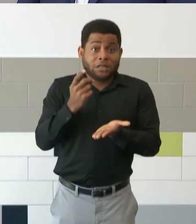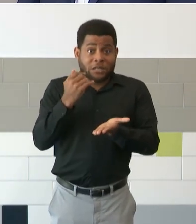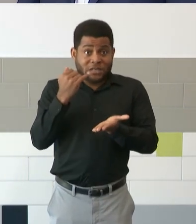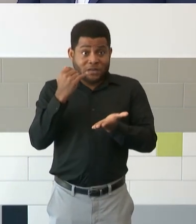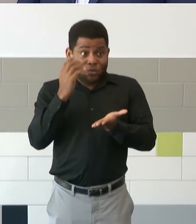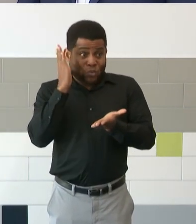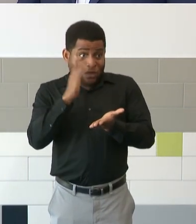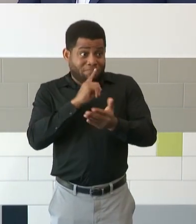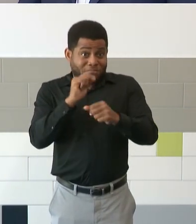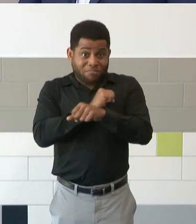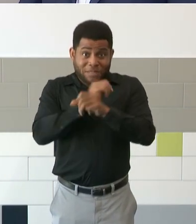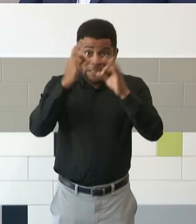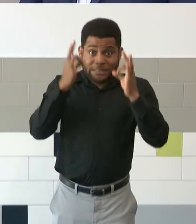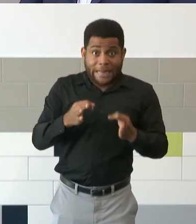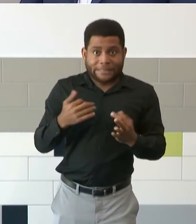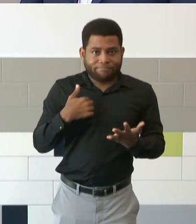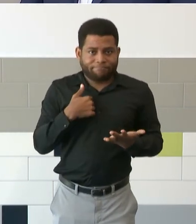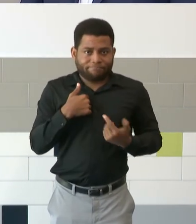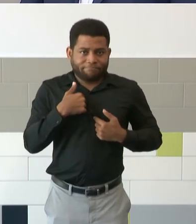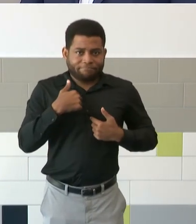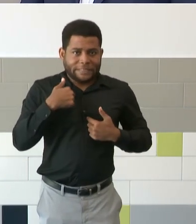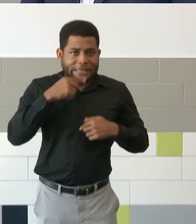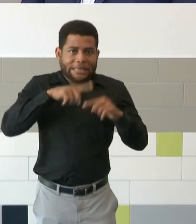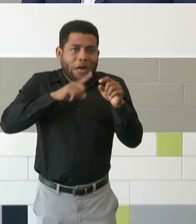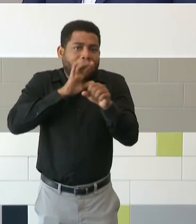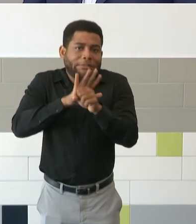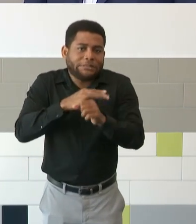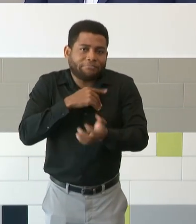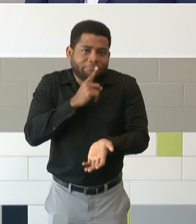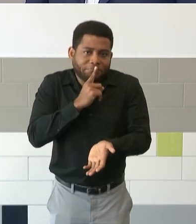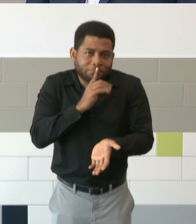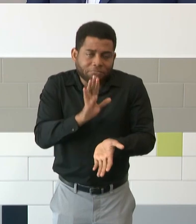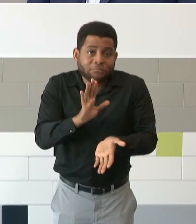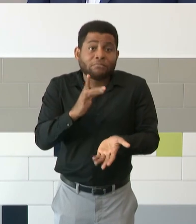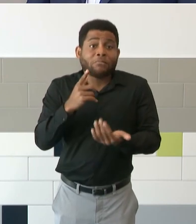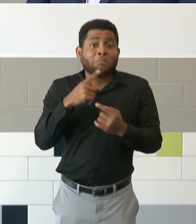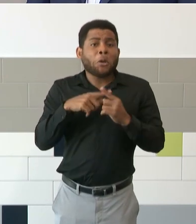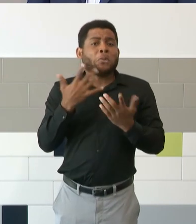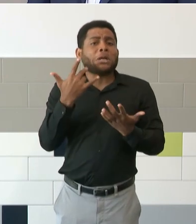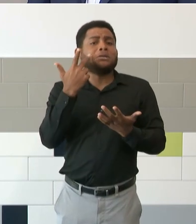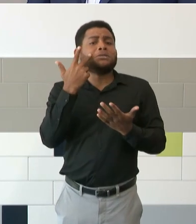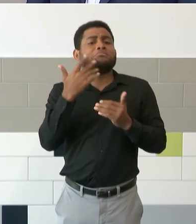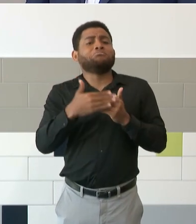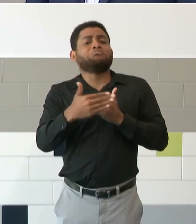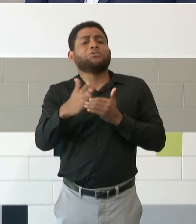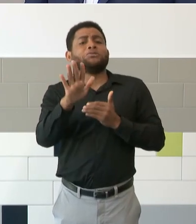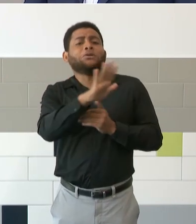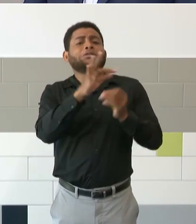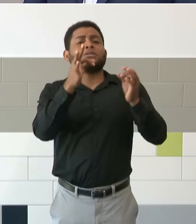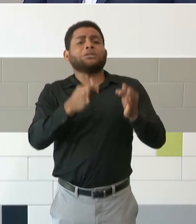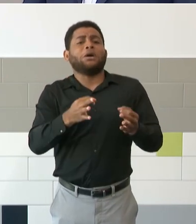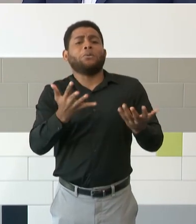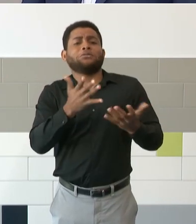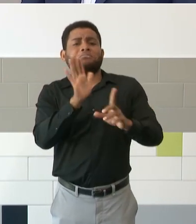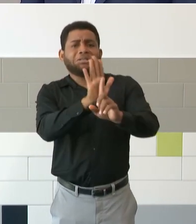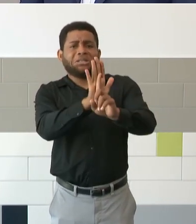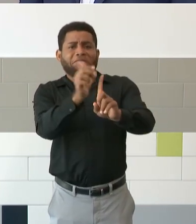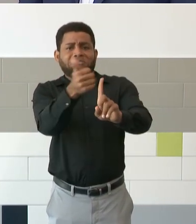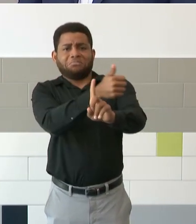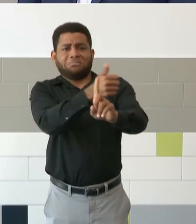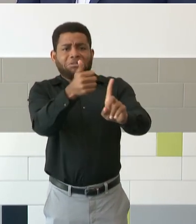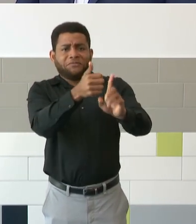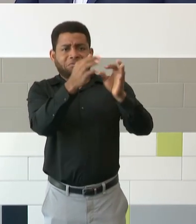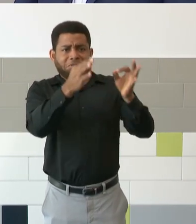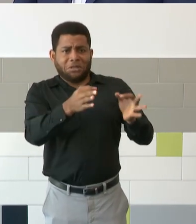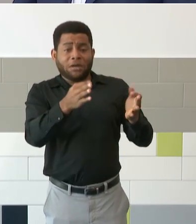we're waiting to see what the charter school board does within its remit. We will then, of course, take a close look